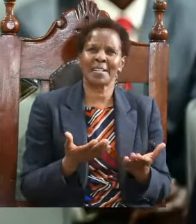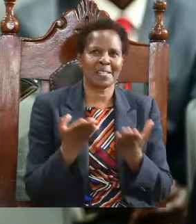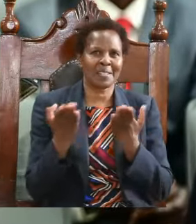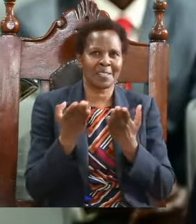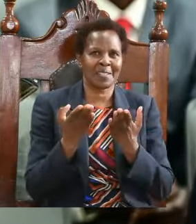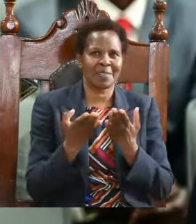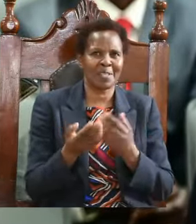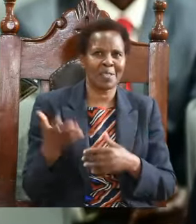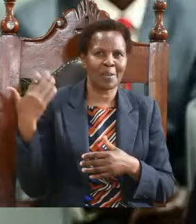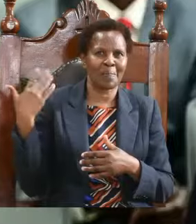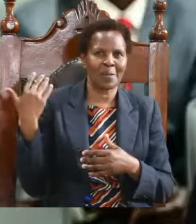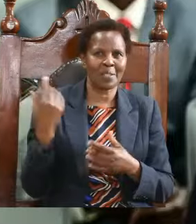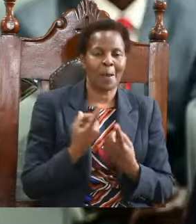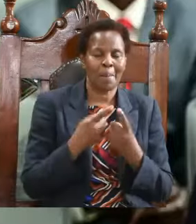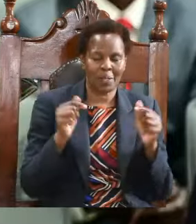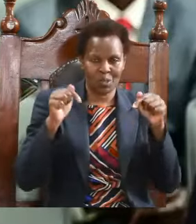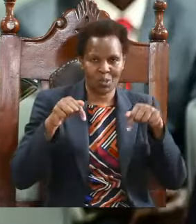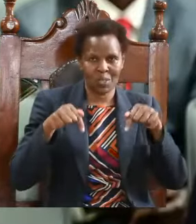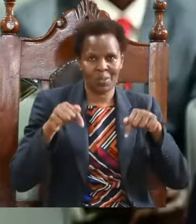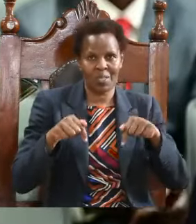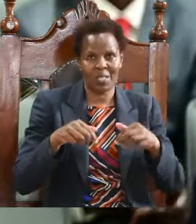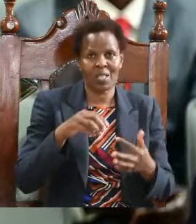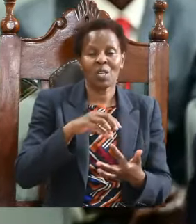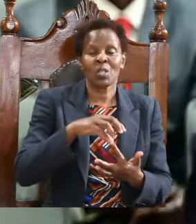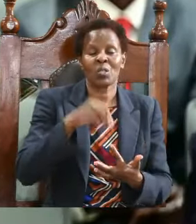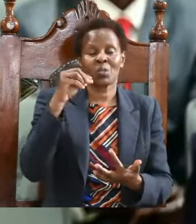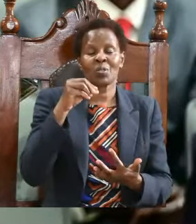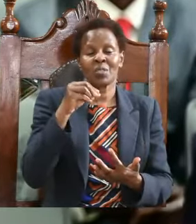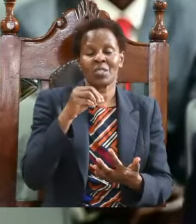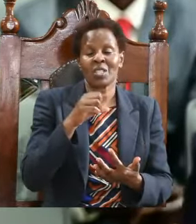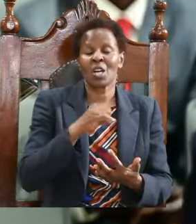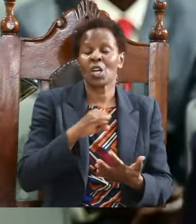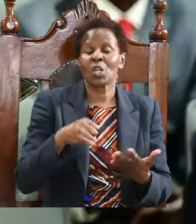you, today choose a God of Joshua.